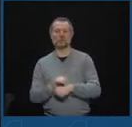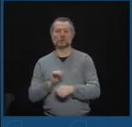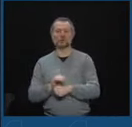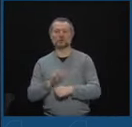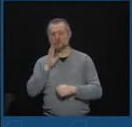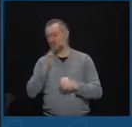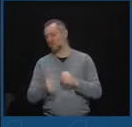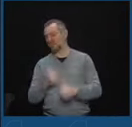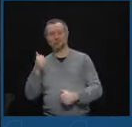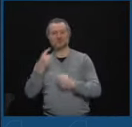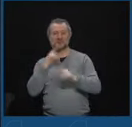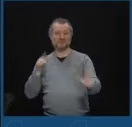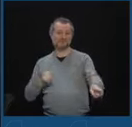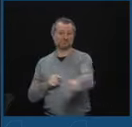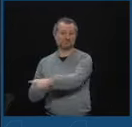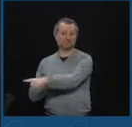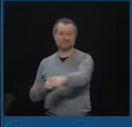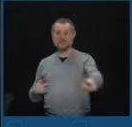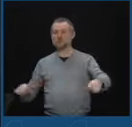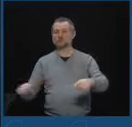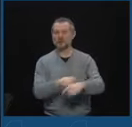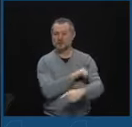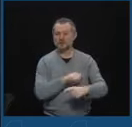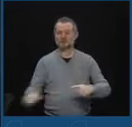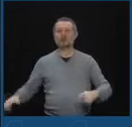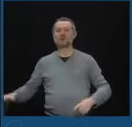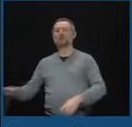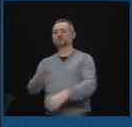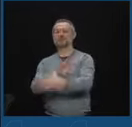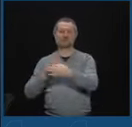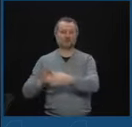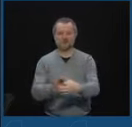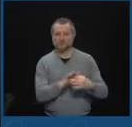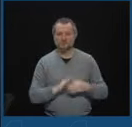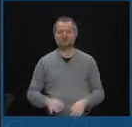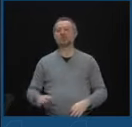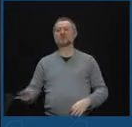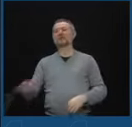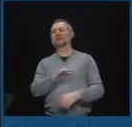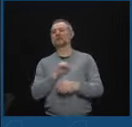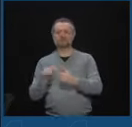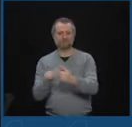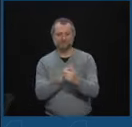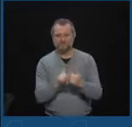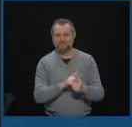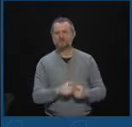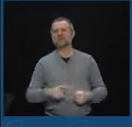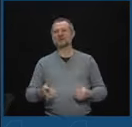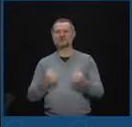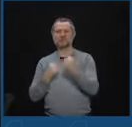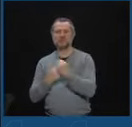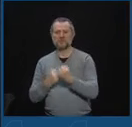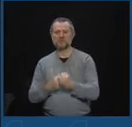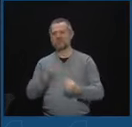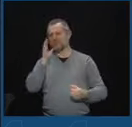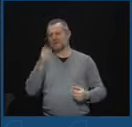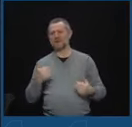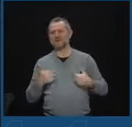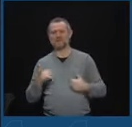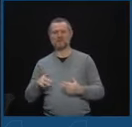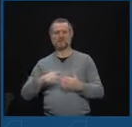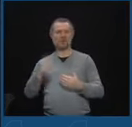training, the connections you're making, the relationships you're building, the network of support that you'll have from being part of this